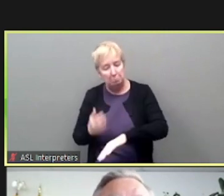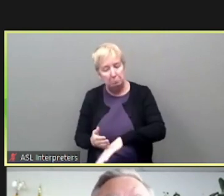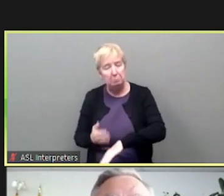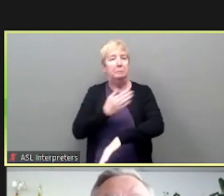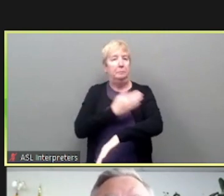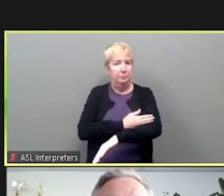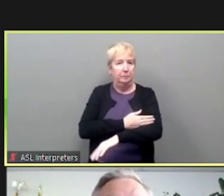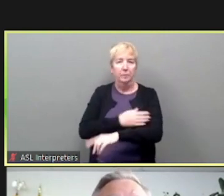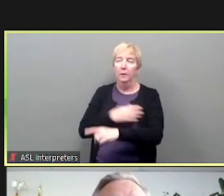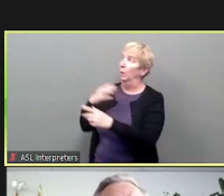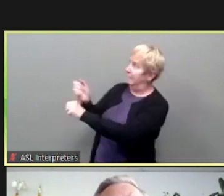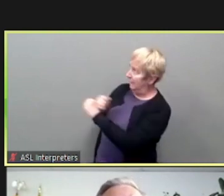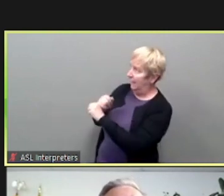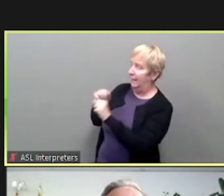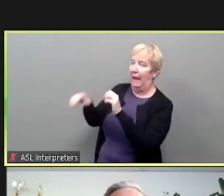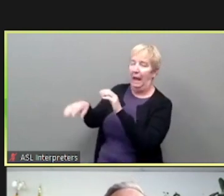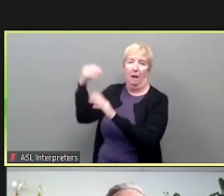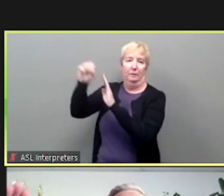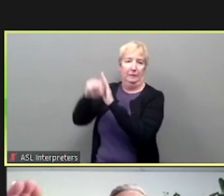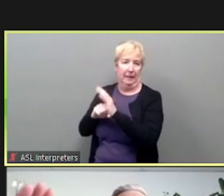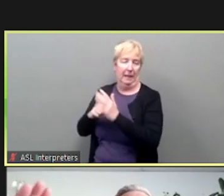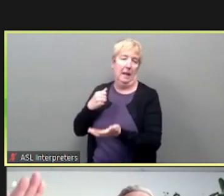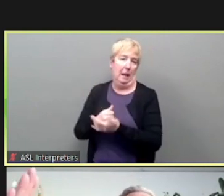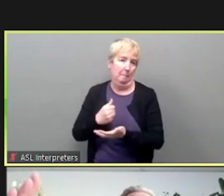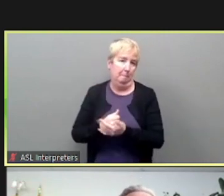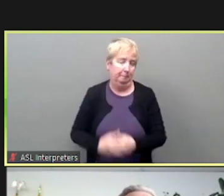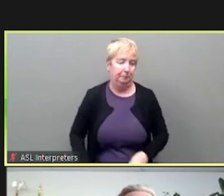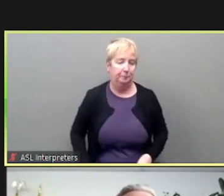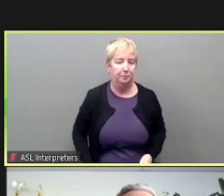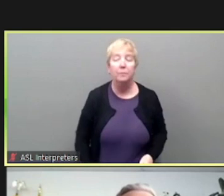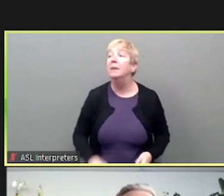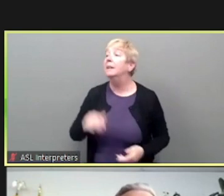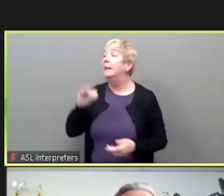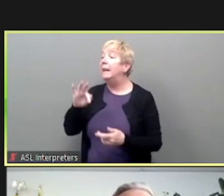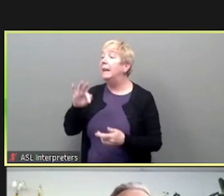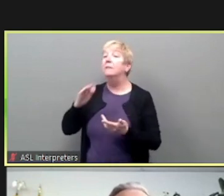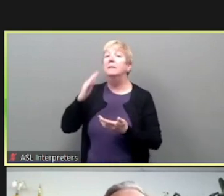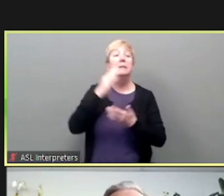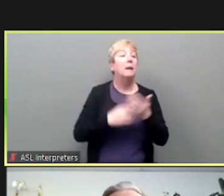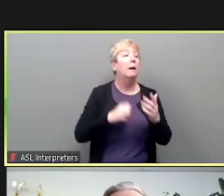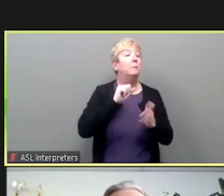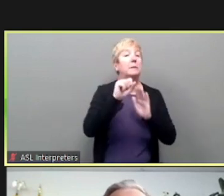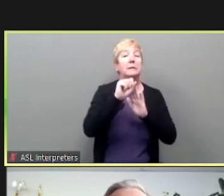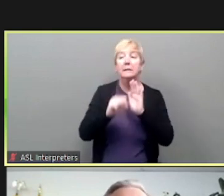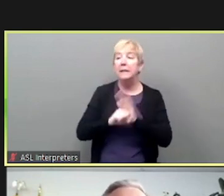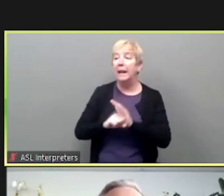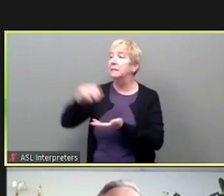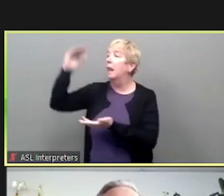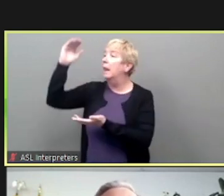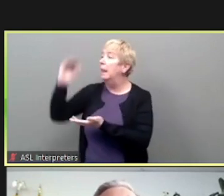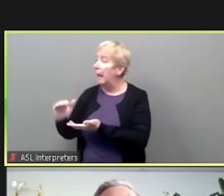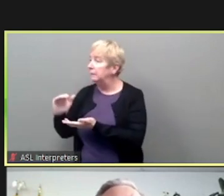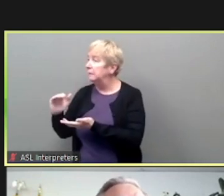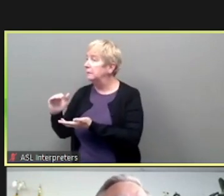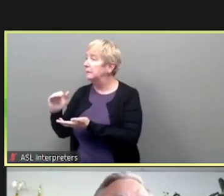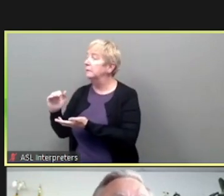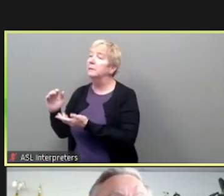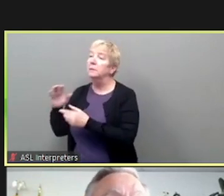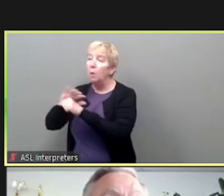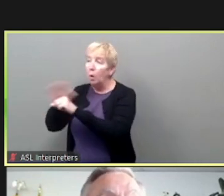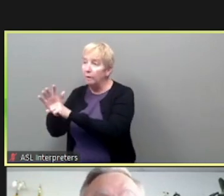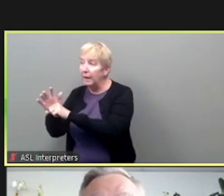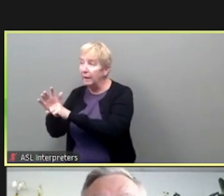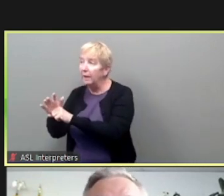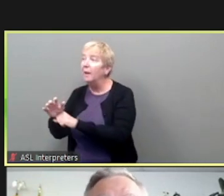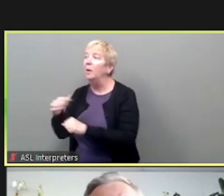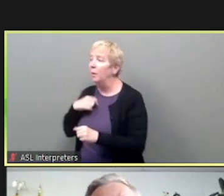the state coming in. I think as other states have lesser caseloads and New Mexico stays high, we are able to take